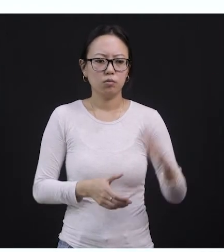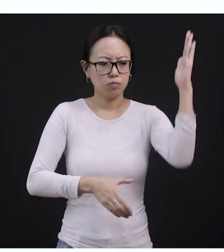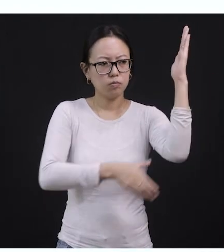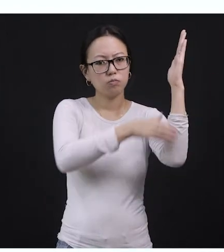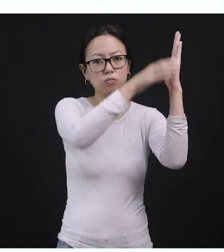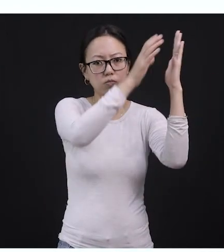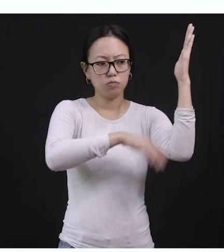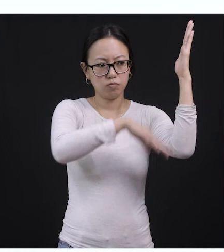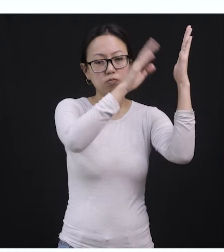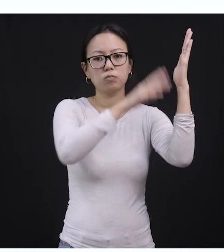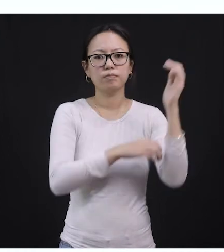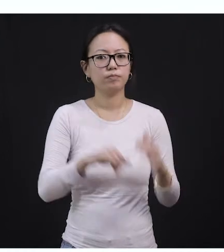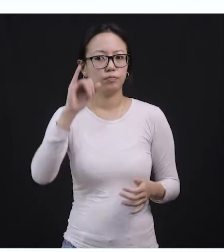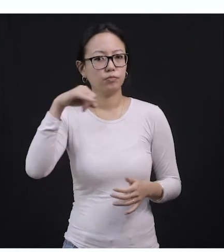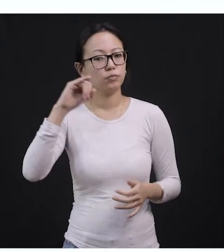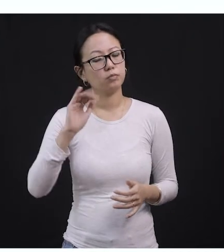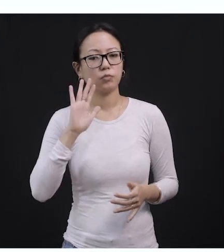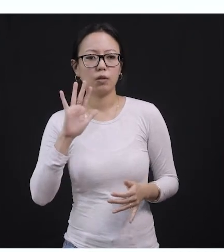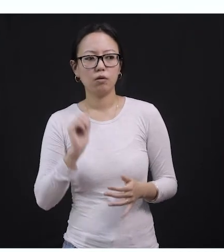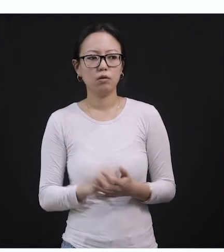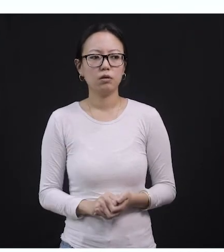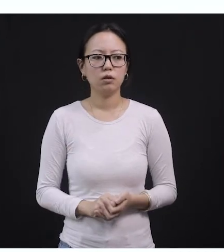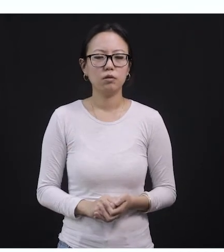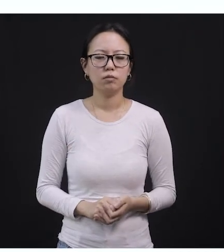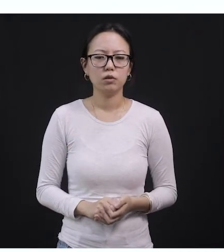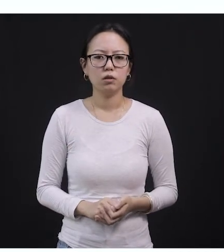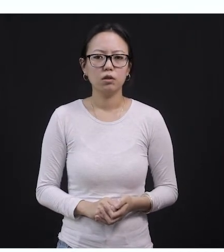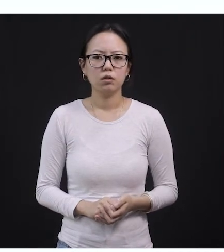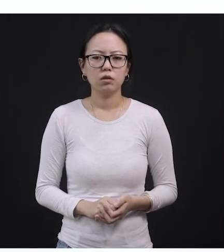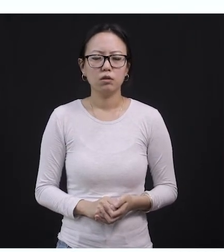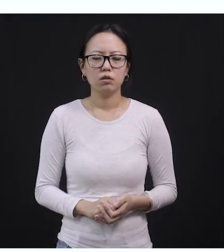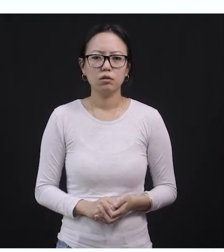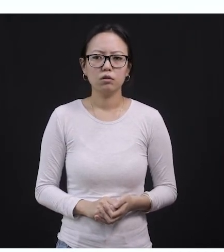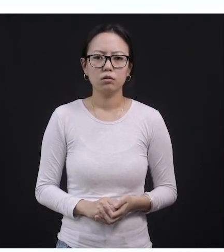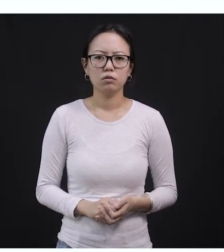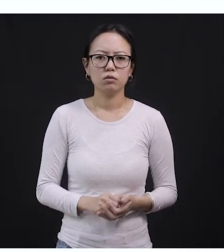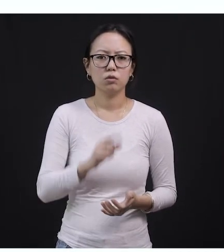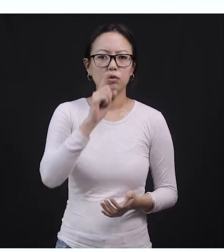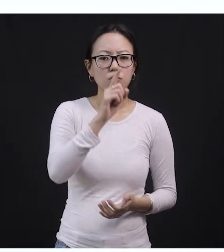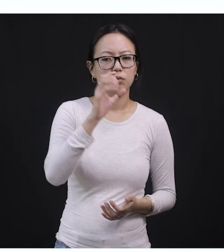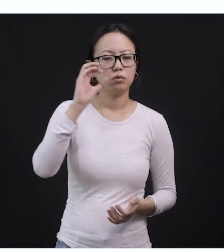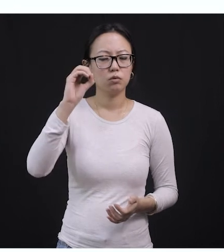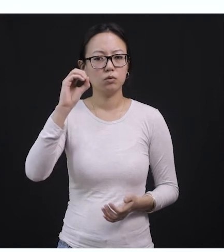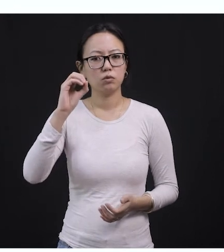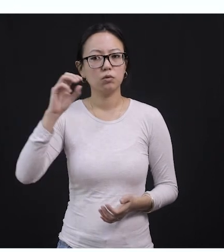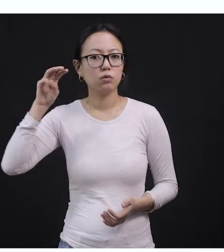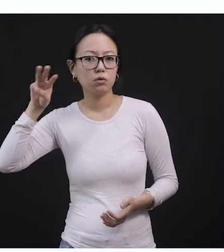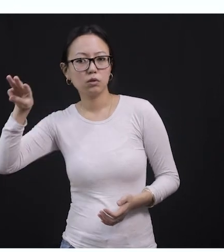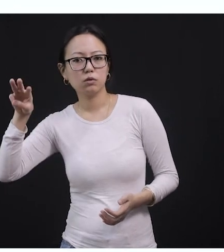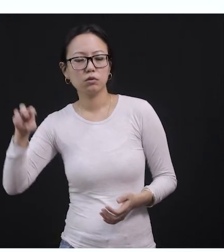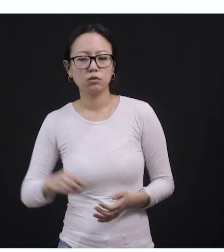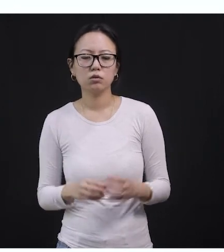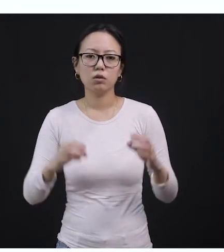was made. All right, now here there was about 100 or 10,000 monks. Okay, so there